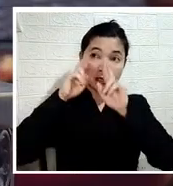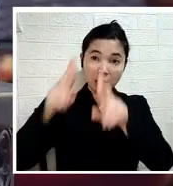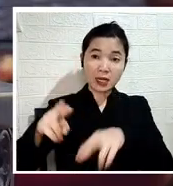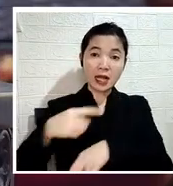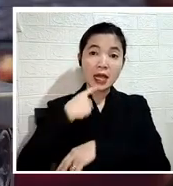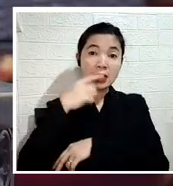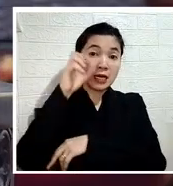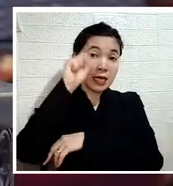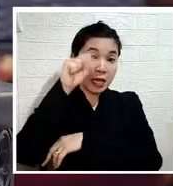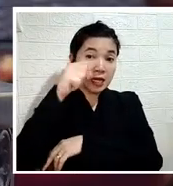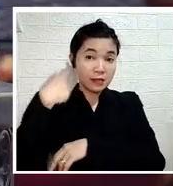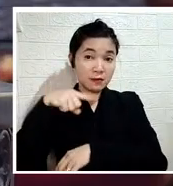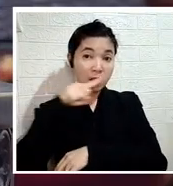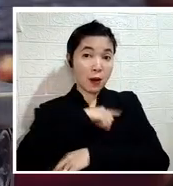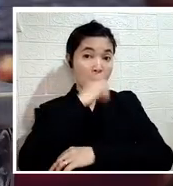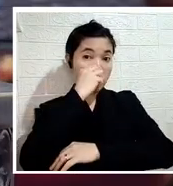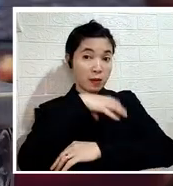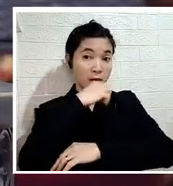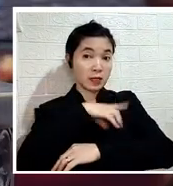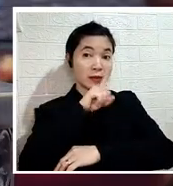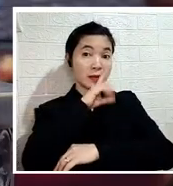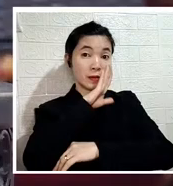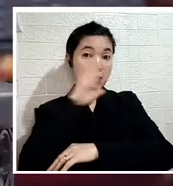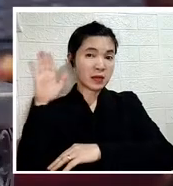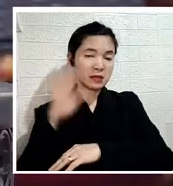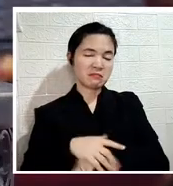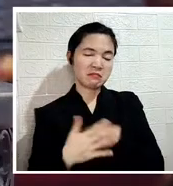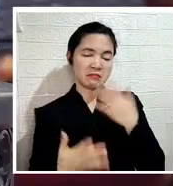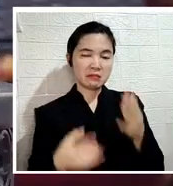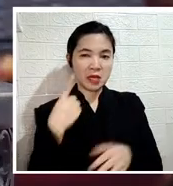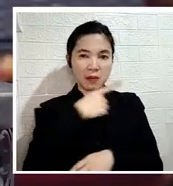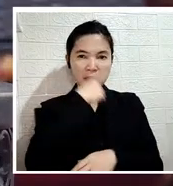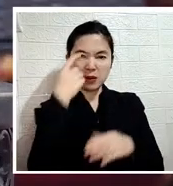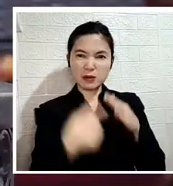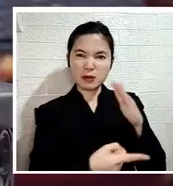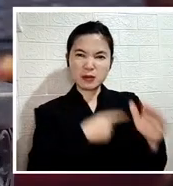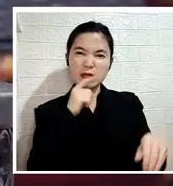baptismal vows. Kus nga usahay, ato nang gikalimtan.